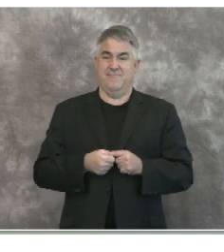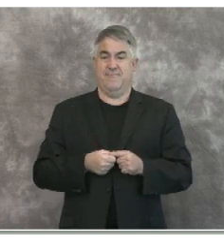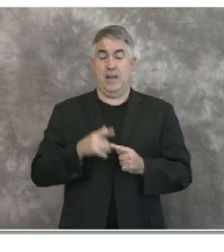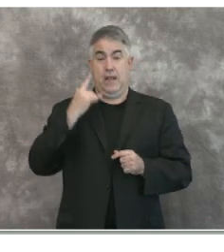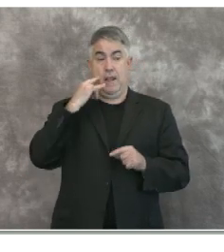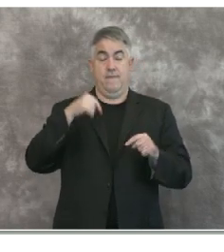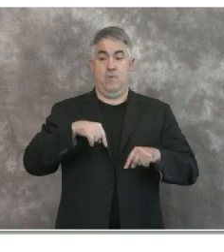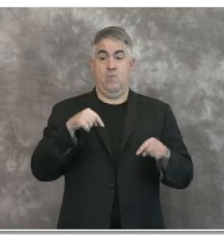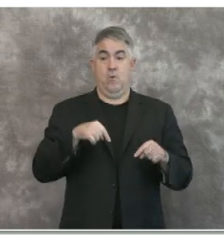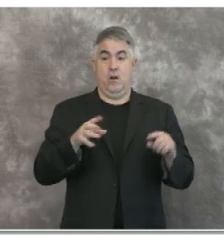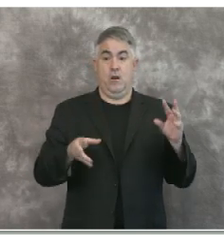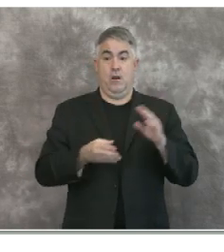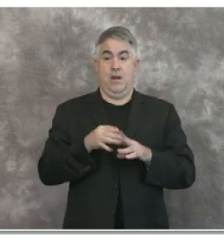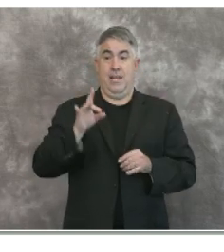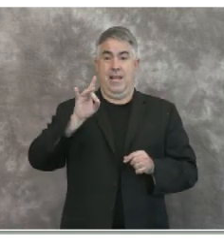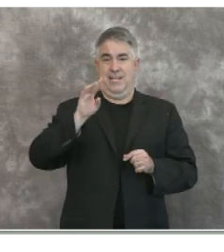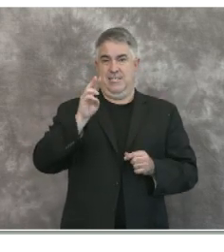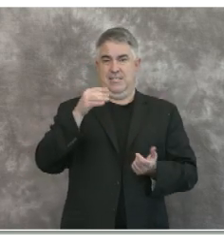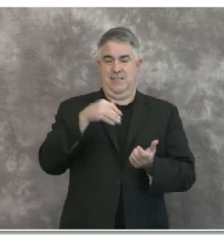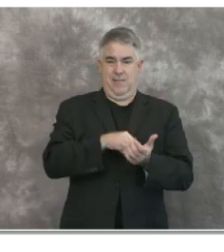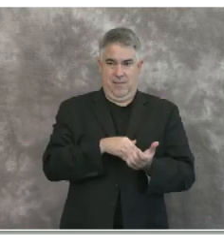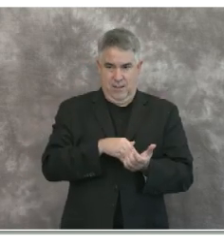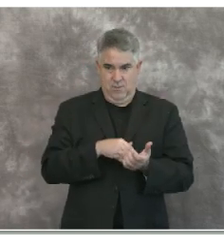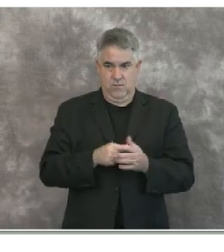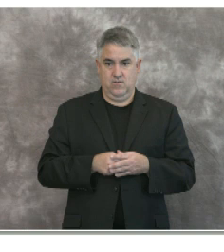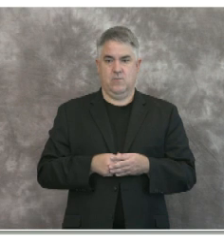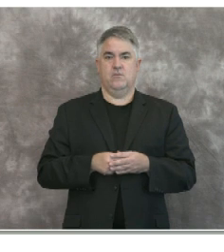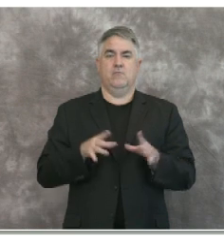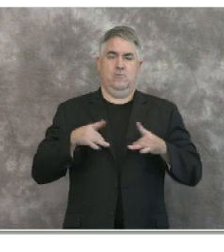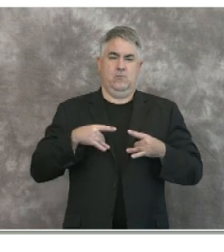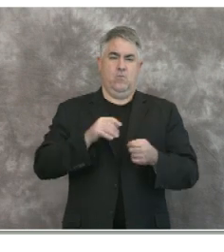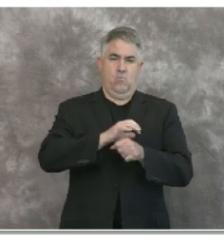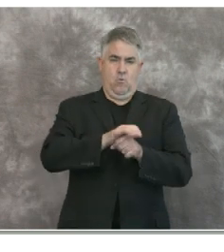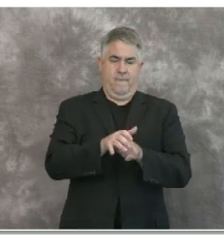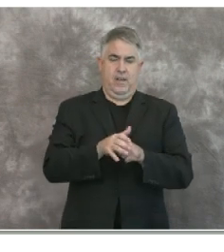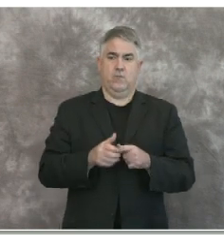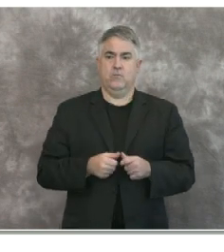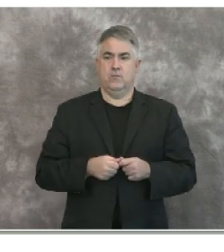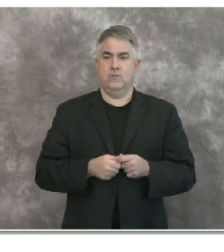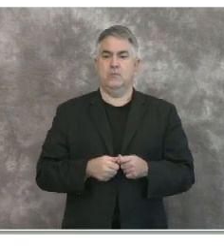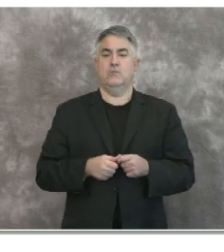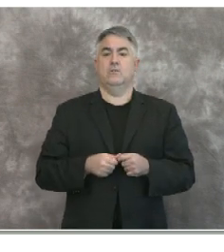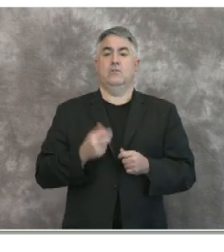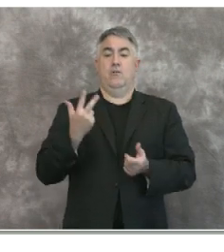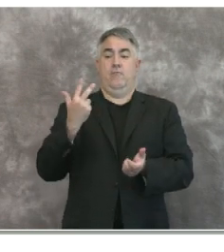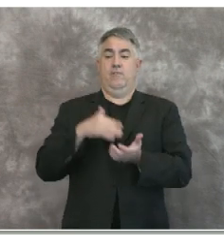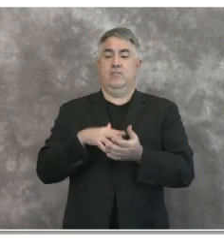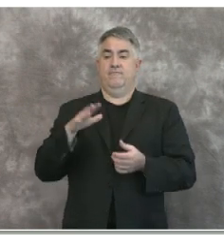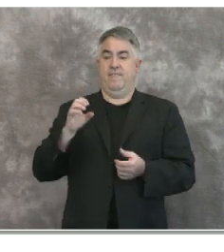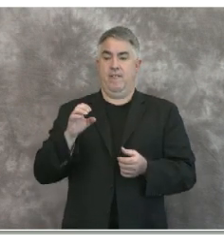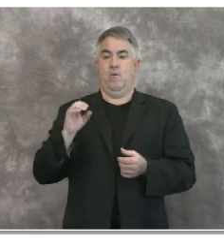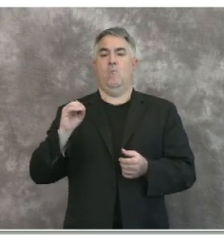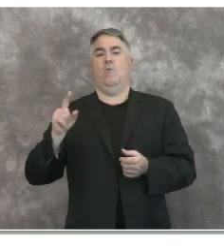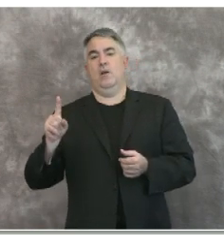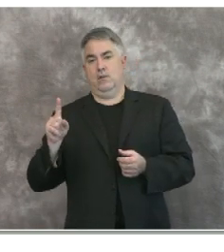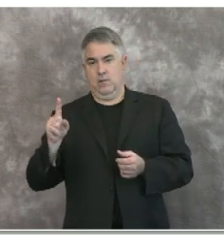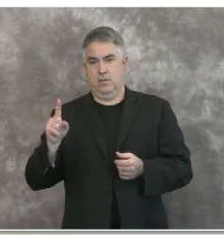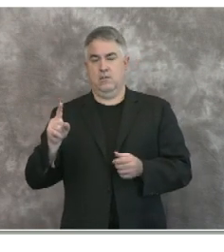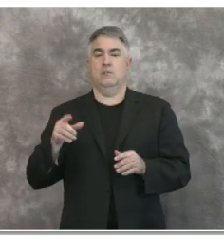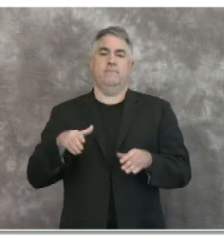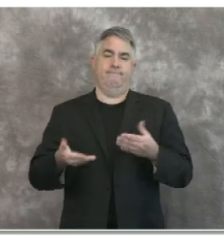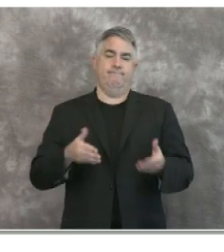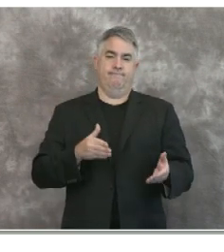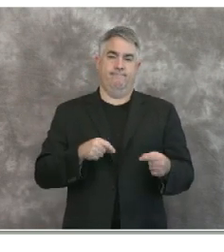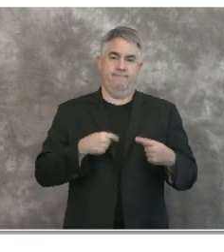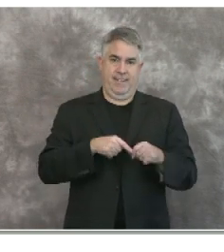over 86,000 positive cases, including 3,501 deaths. Today, the County of